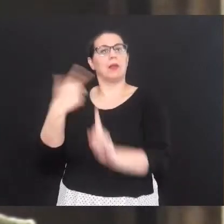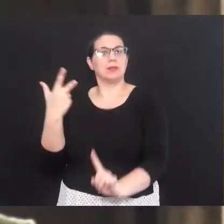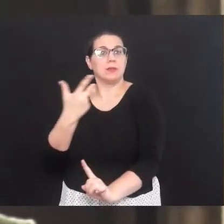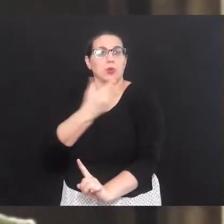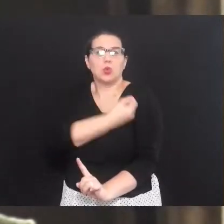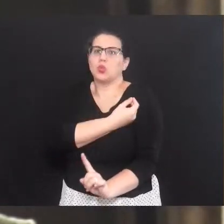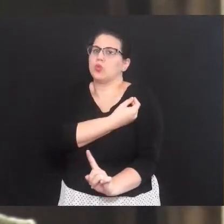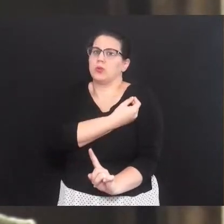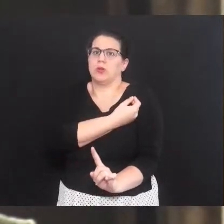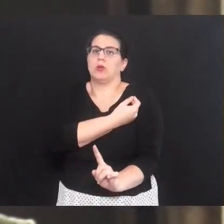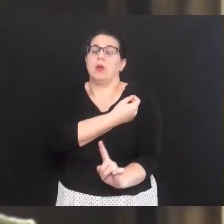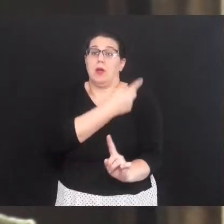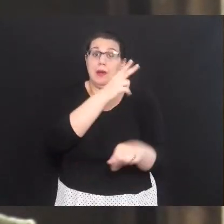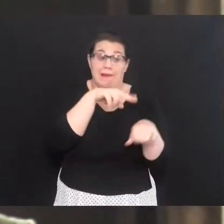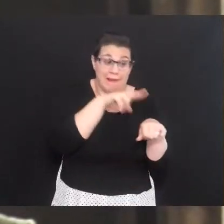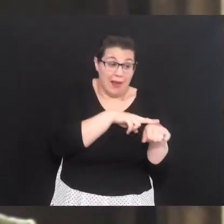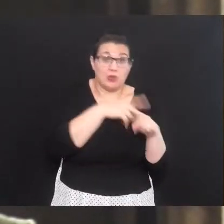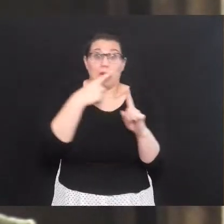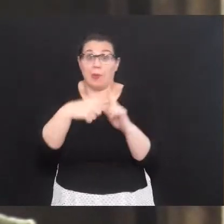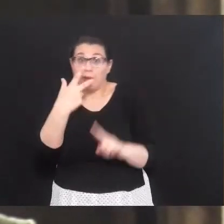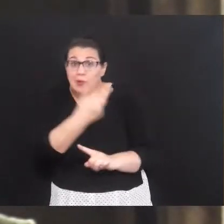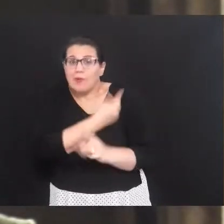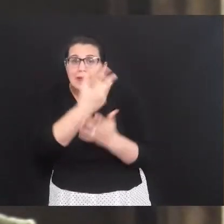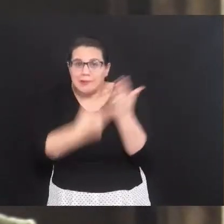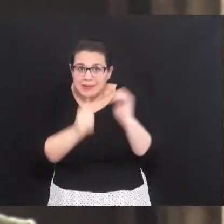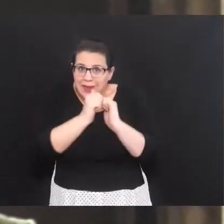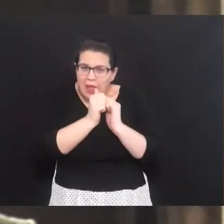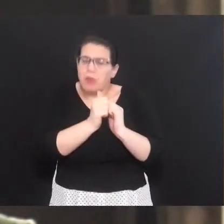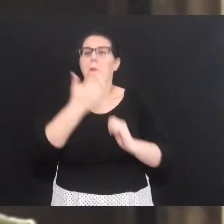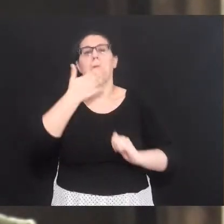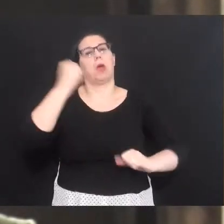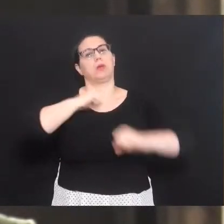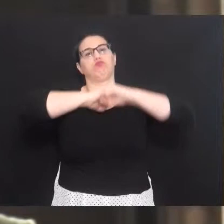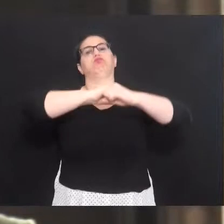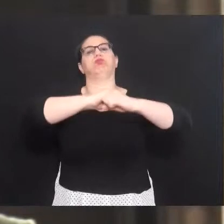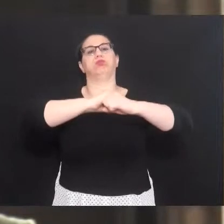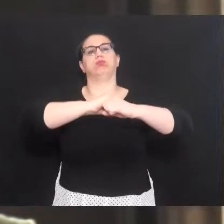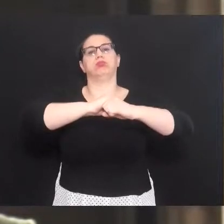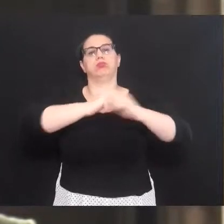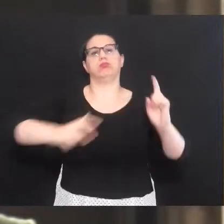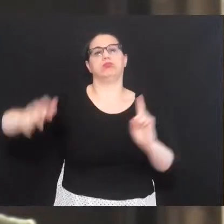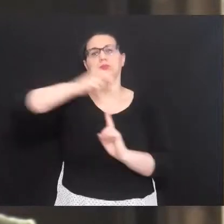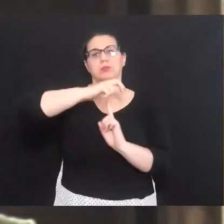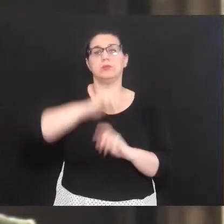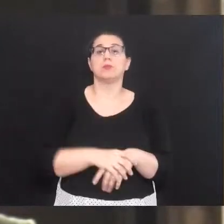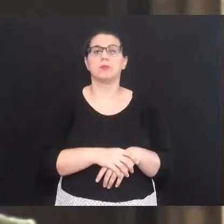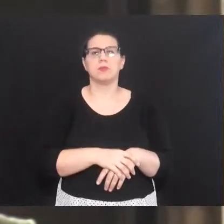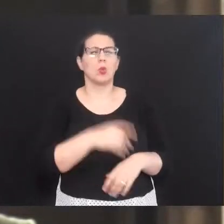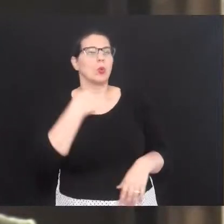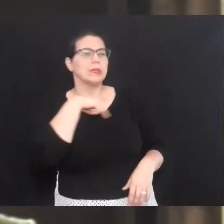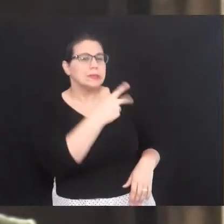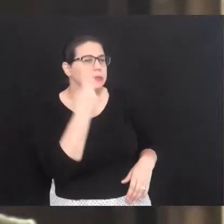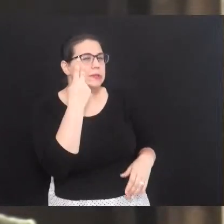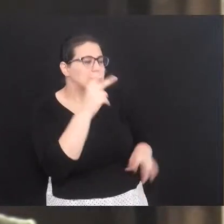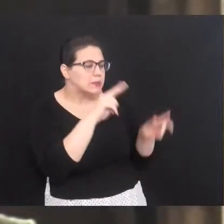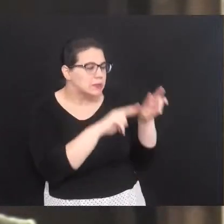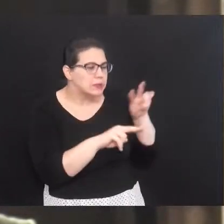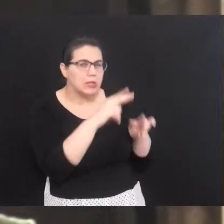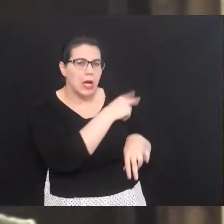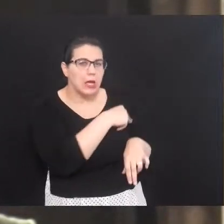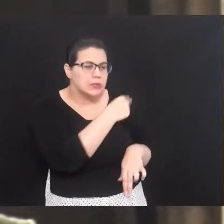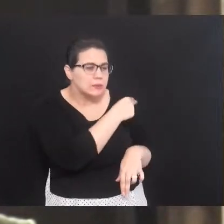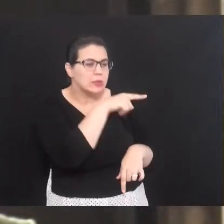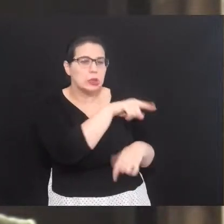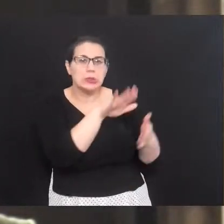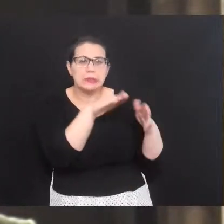best protection. And as we look at our hospitals and look at our deaths and look at our ICU patients, we know that